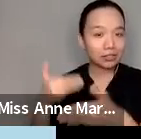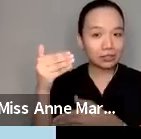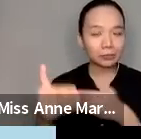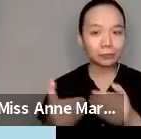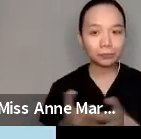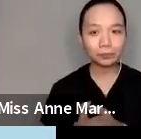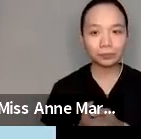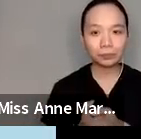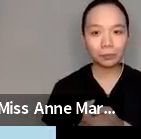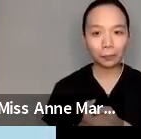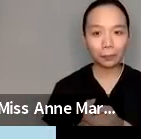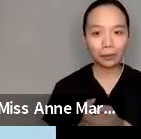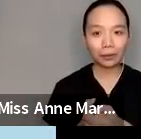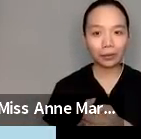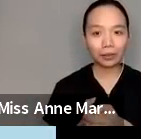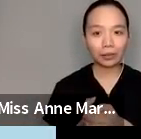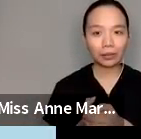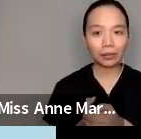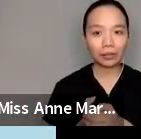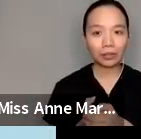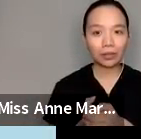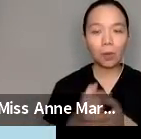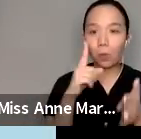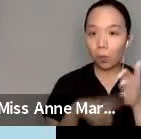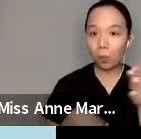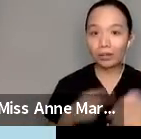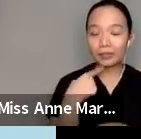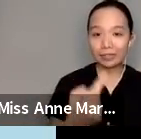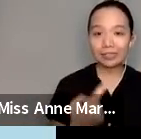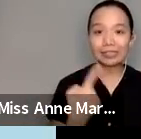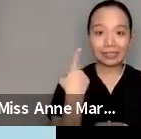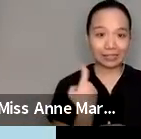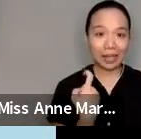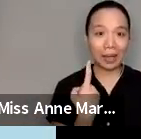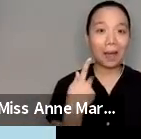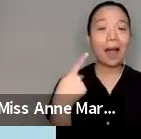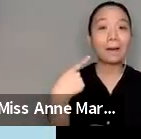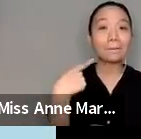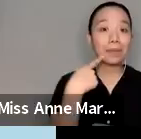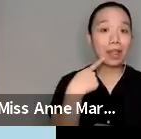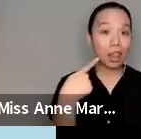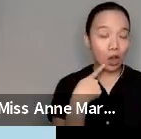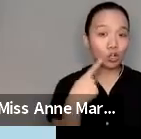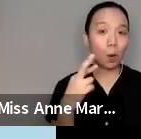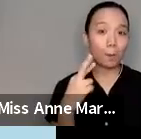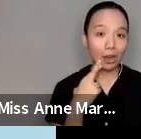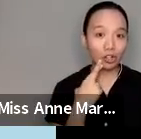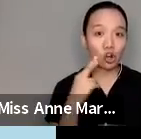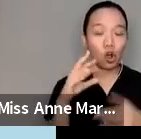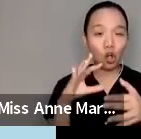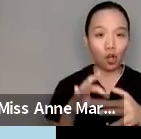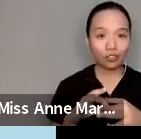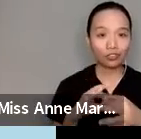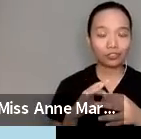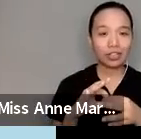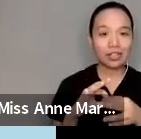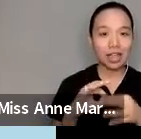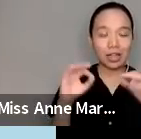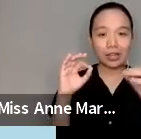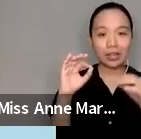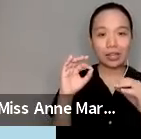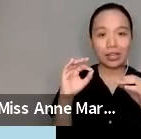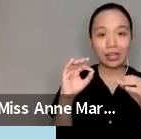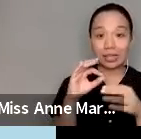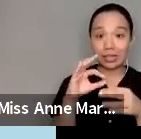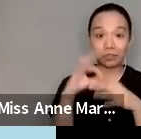um, my associate professor Pilar Romero of the PhD said, that